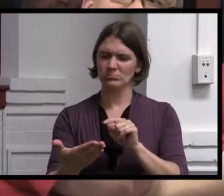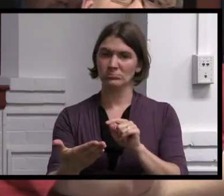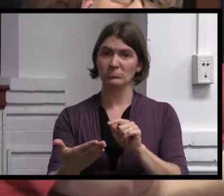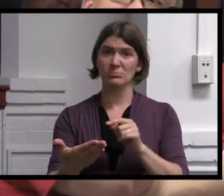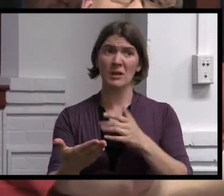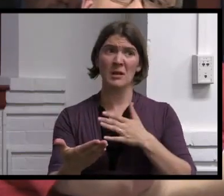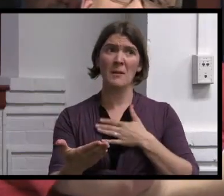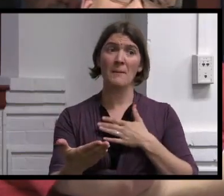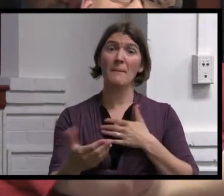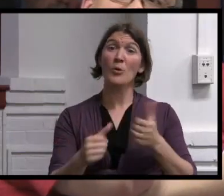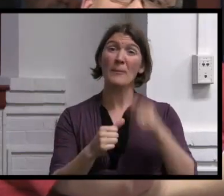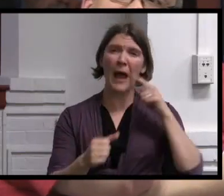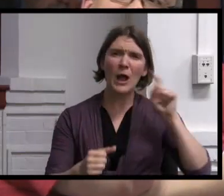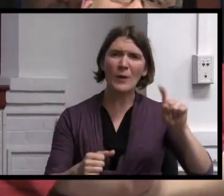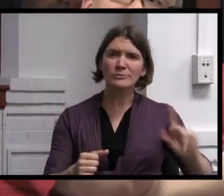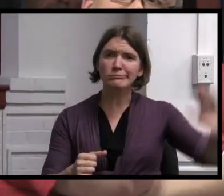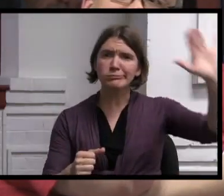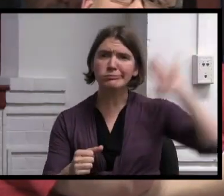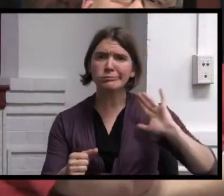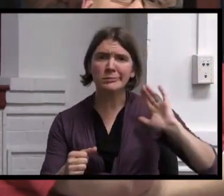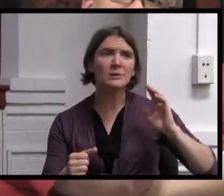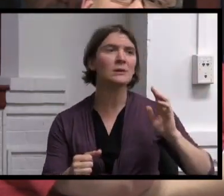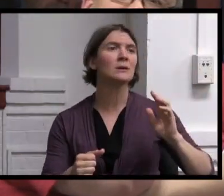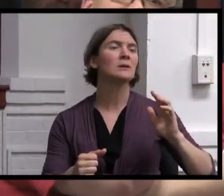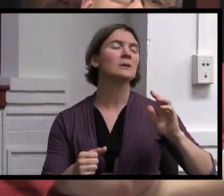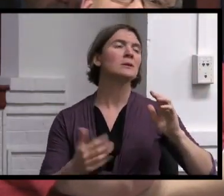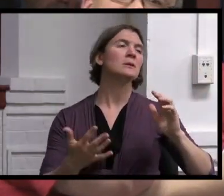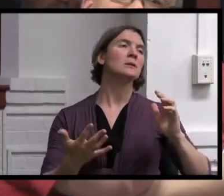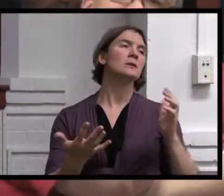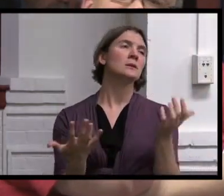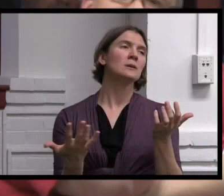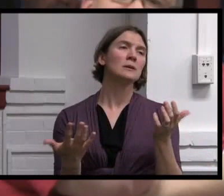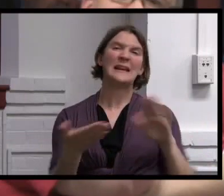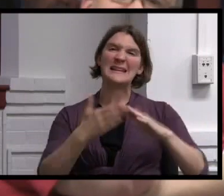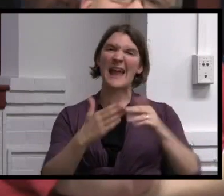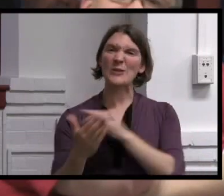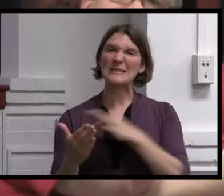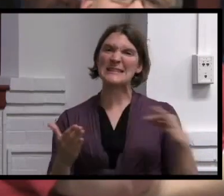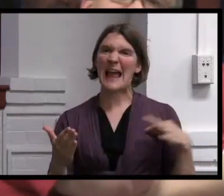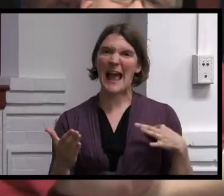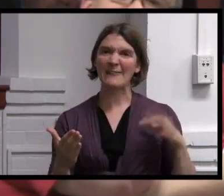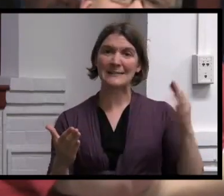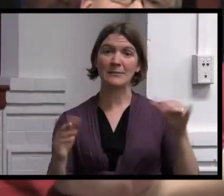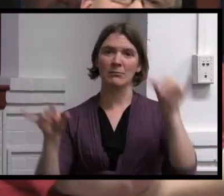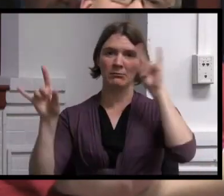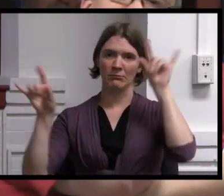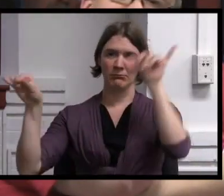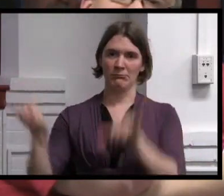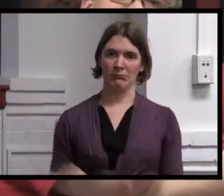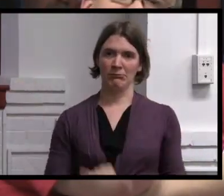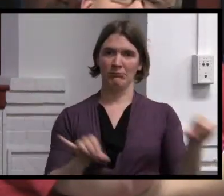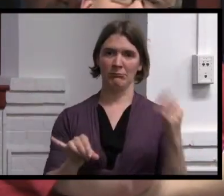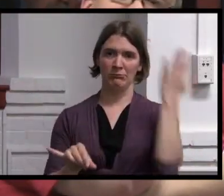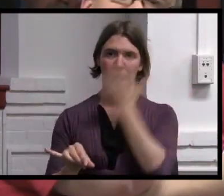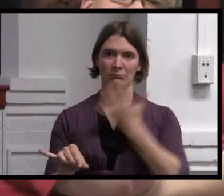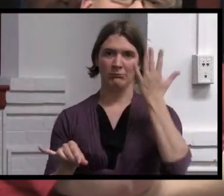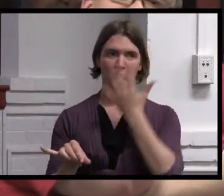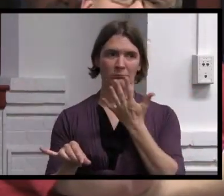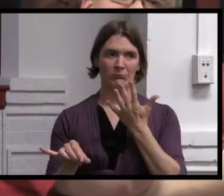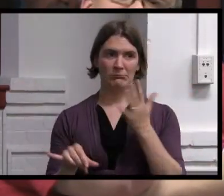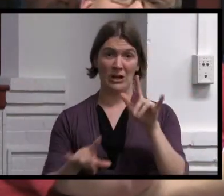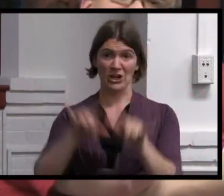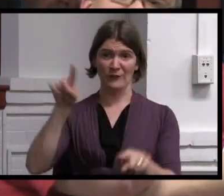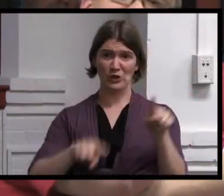my initial question around the demographics of town employees. And what